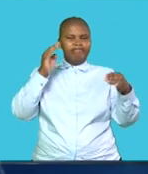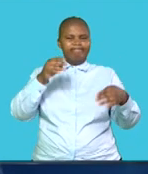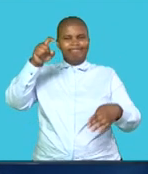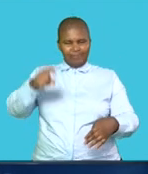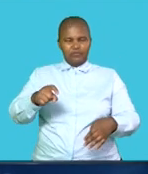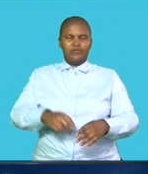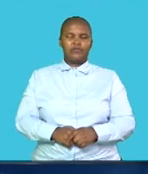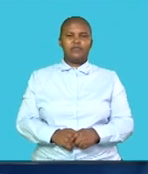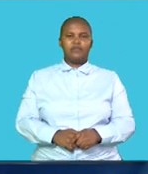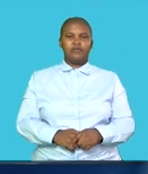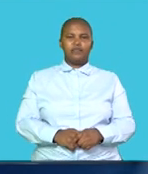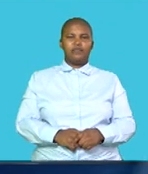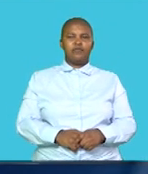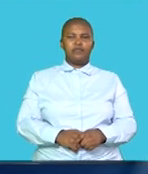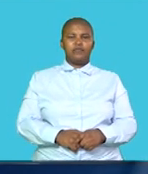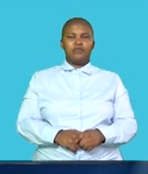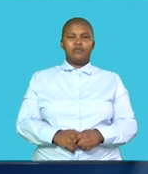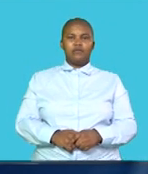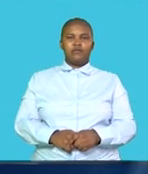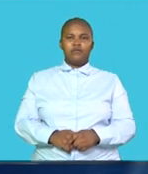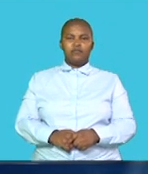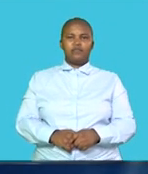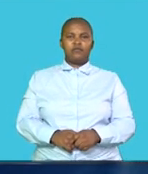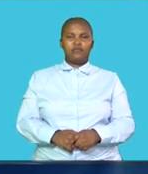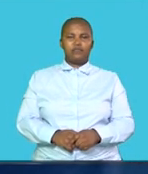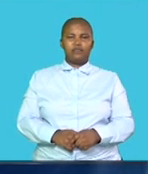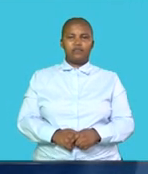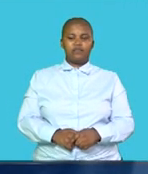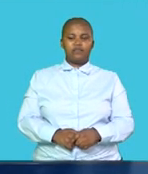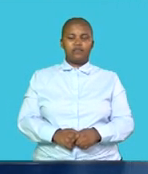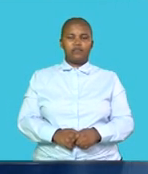Ditabeng tsa Soweto TV ke Manini Morolo ke le Pretoria.